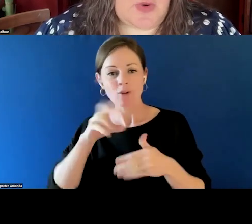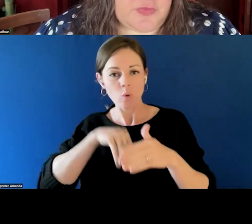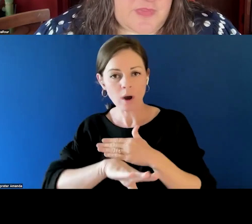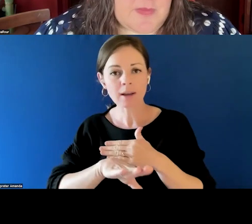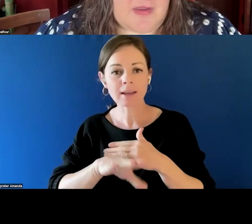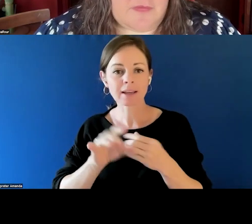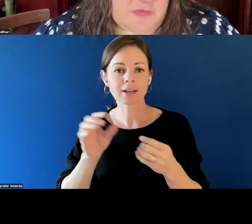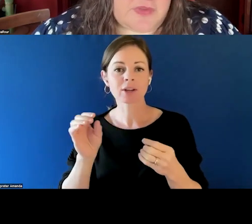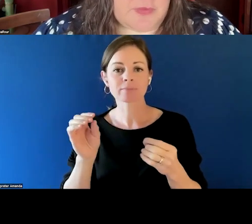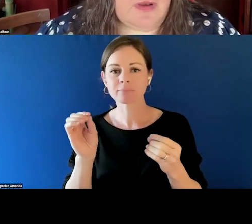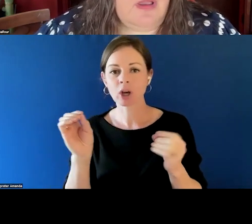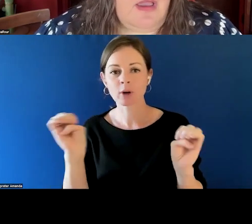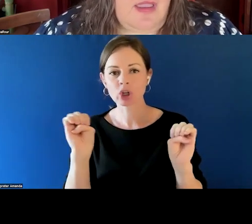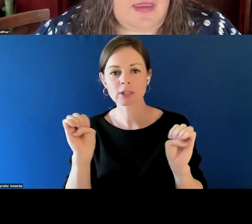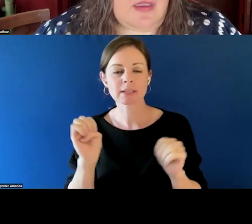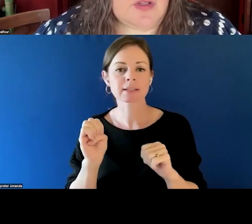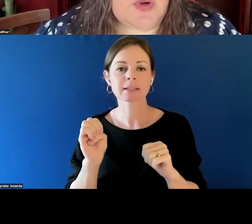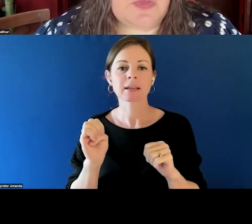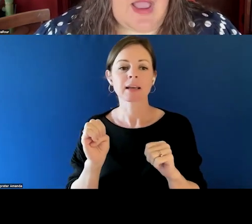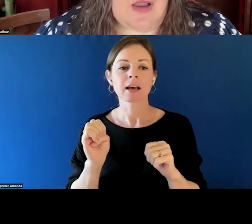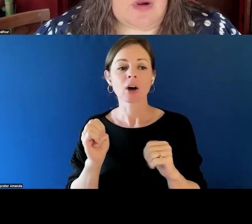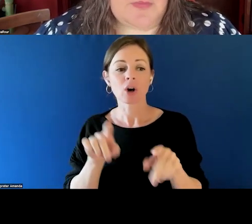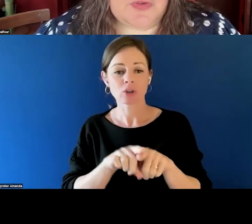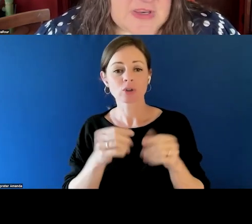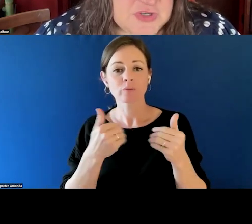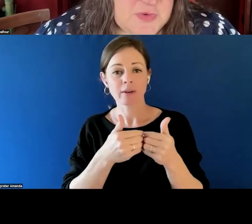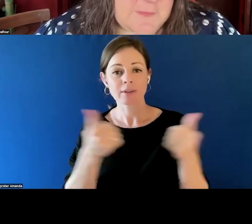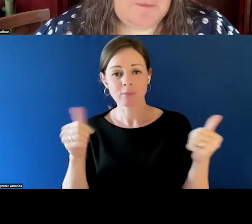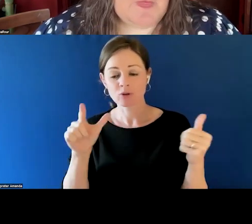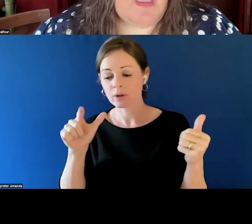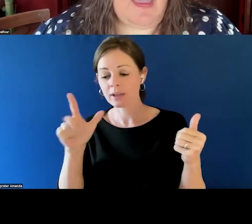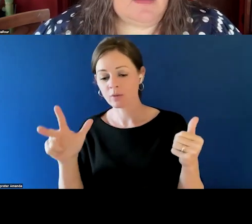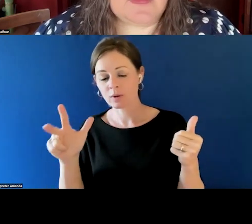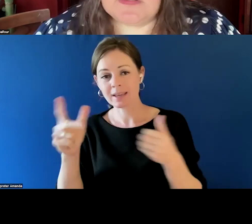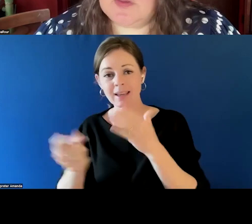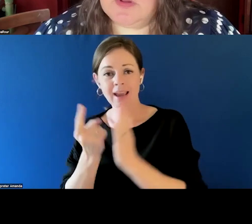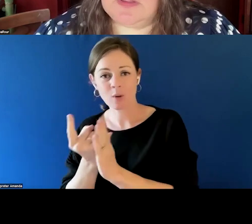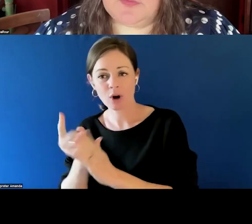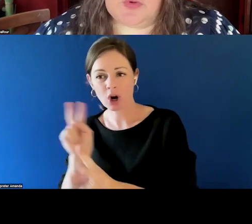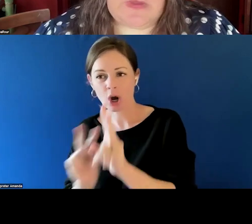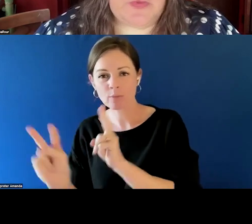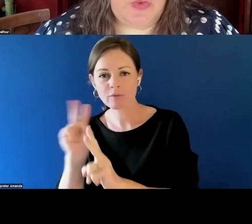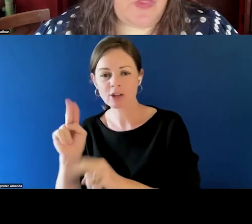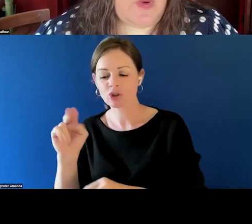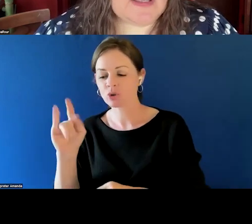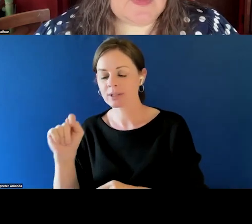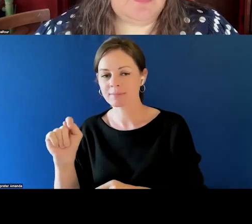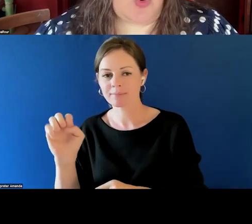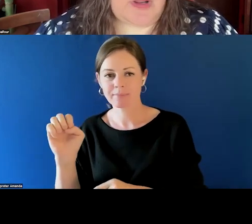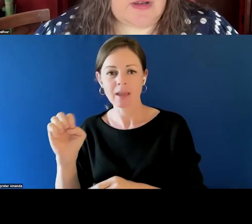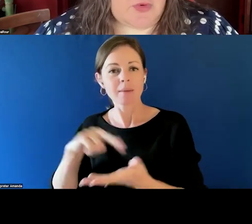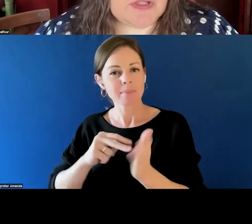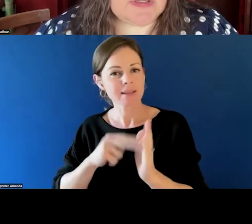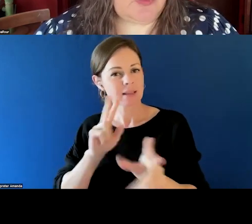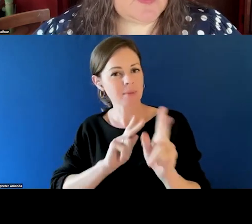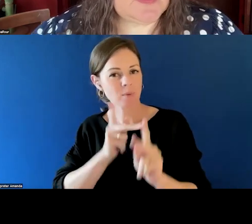then both of them have in separate a 23-hour observation unit. And this unit is for people who would otherwise be